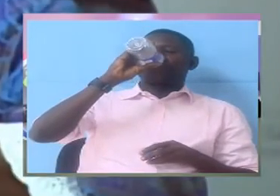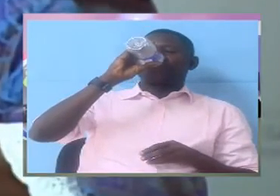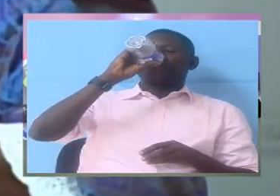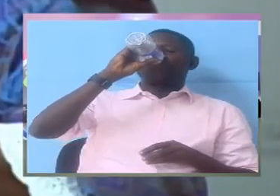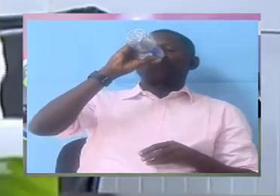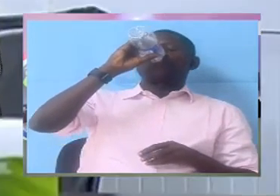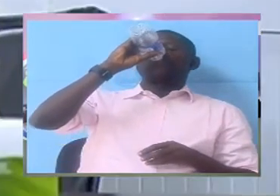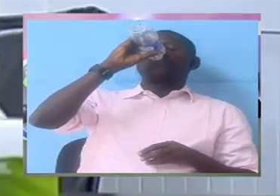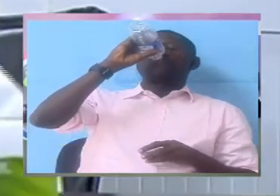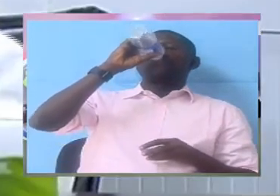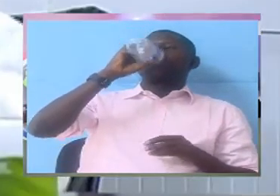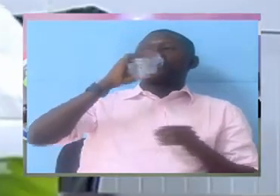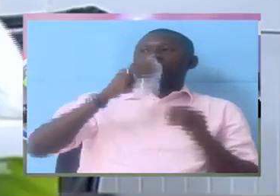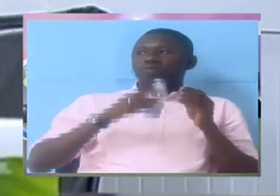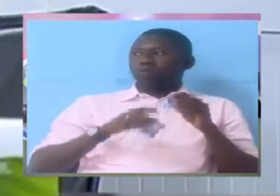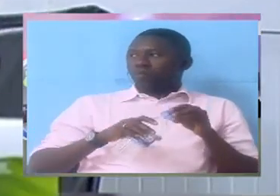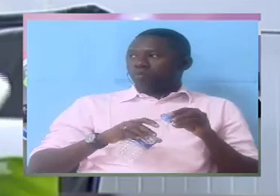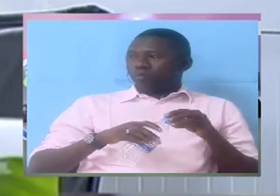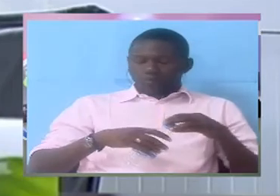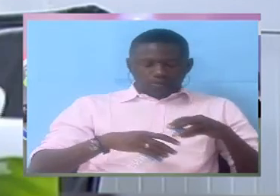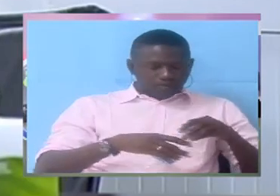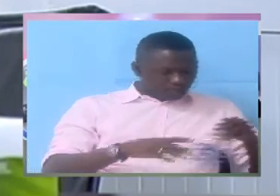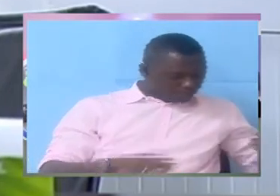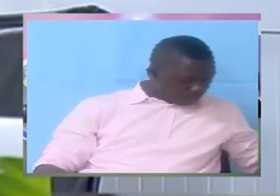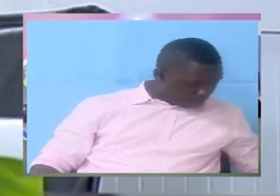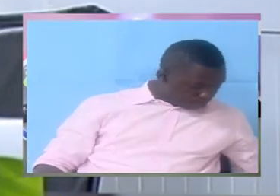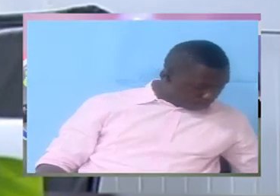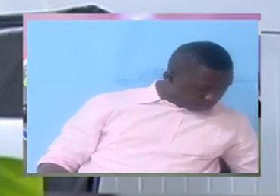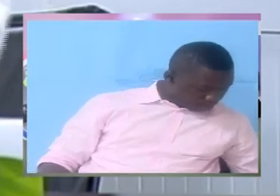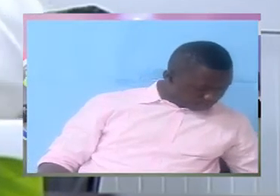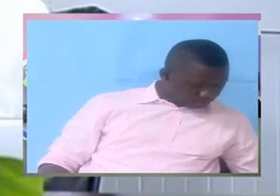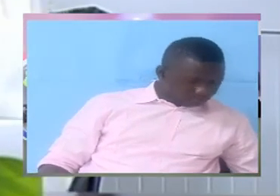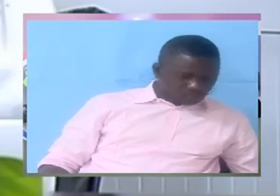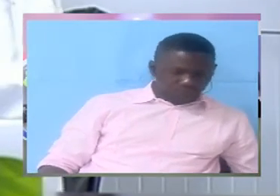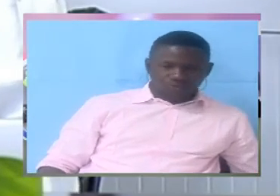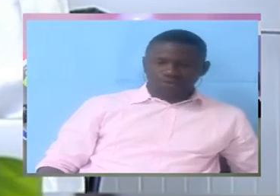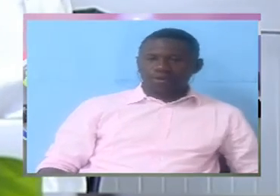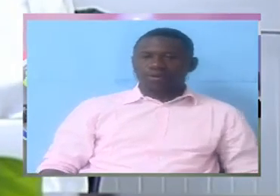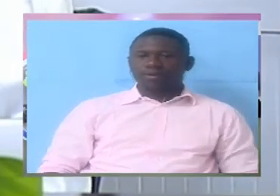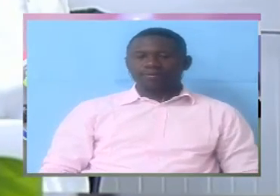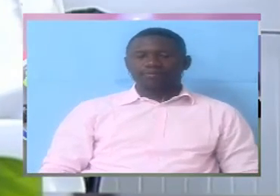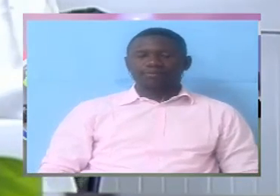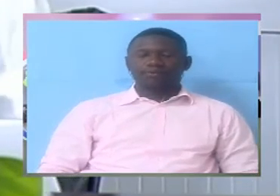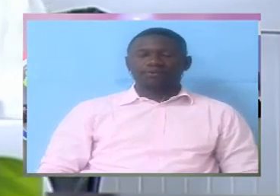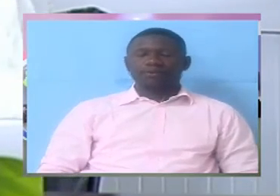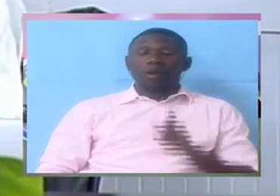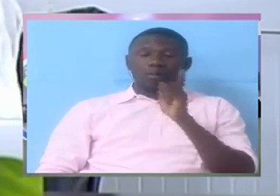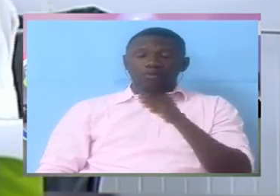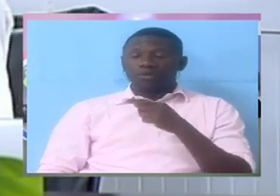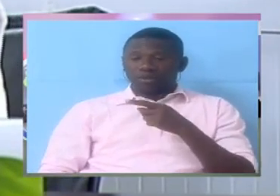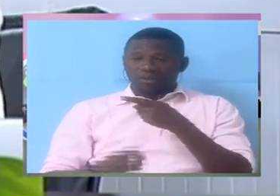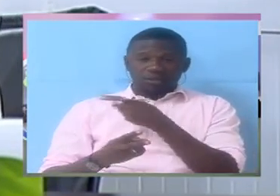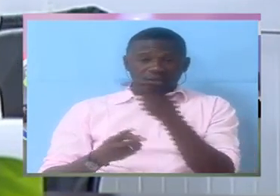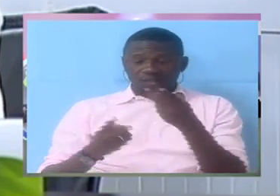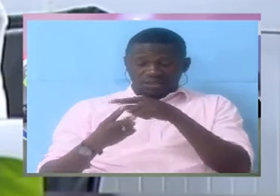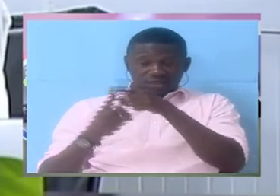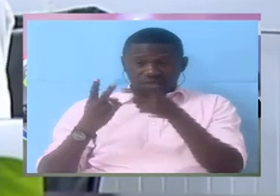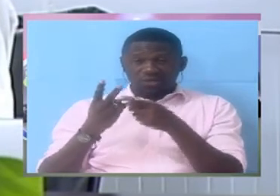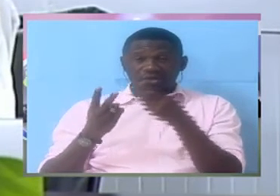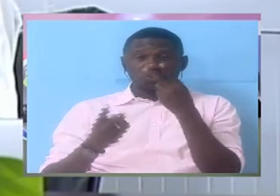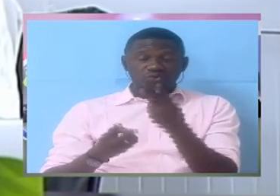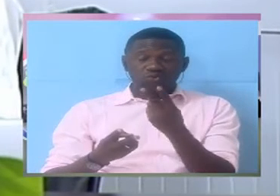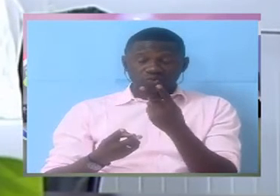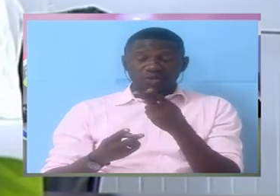Honorable Deputy Chair, go ahead. These are the two that you had agreed to in your